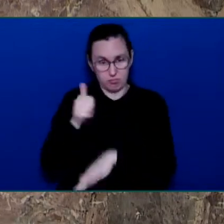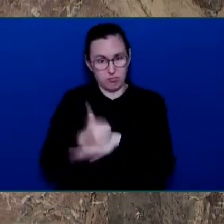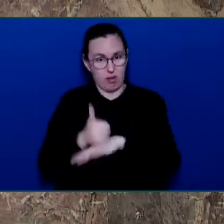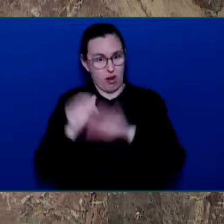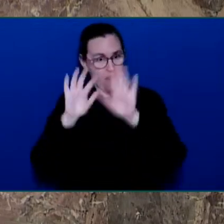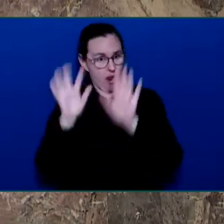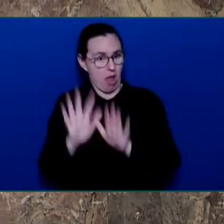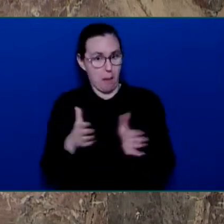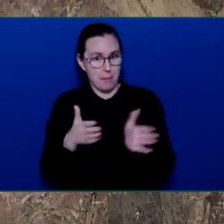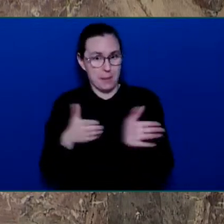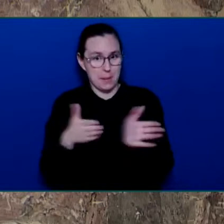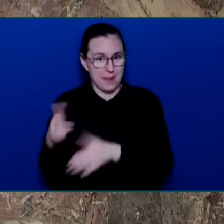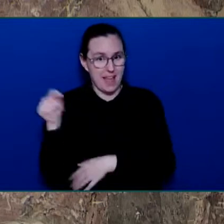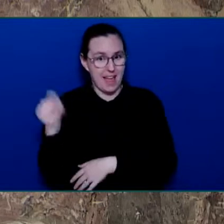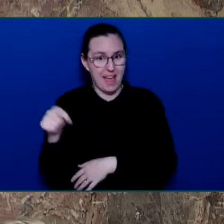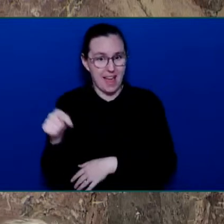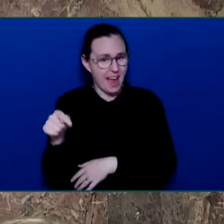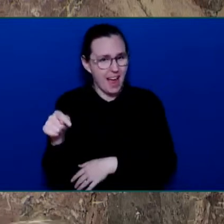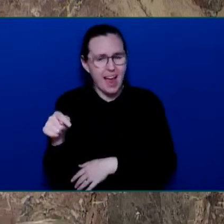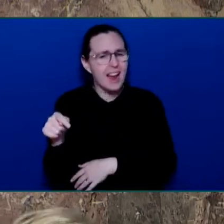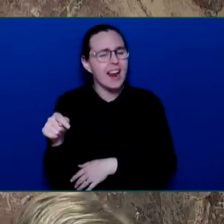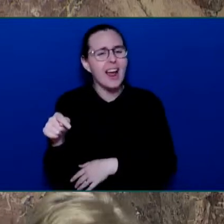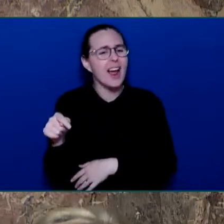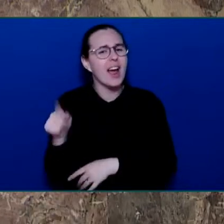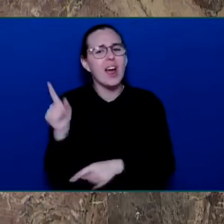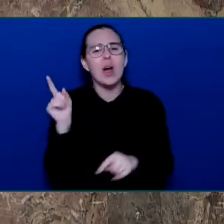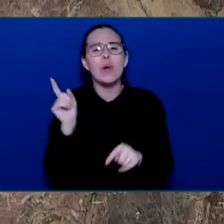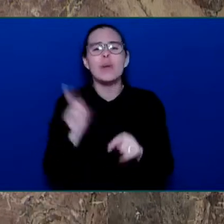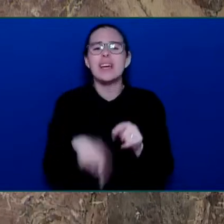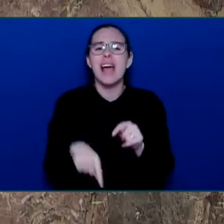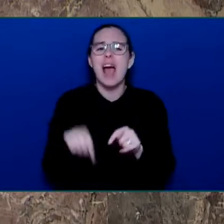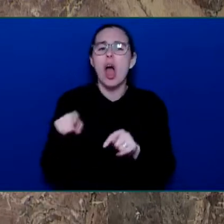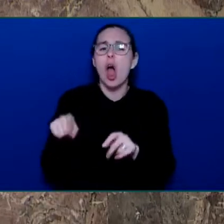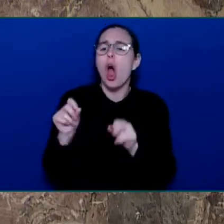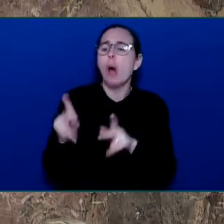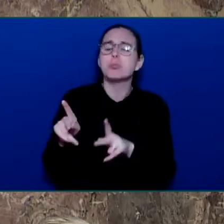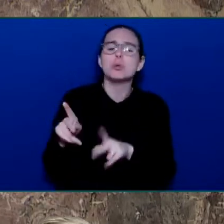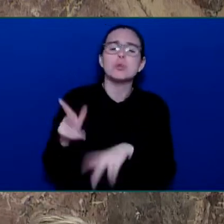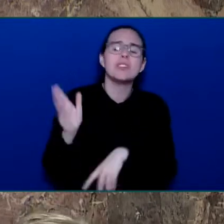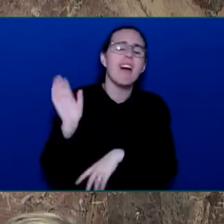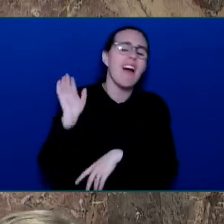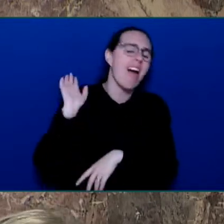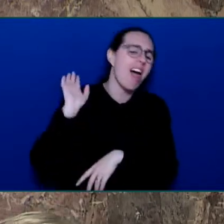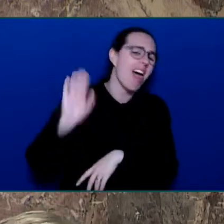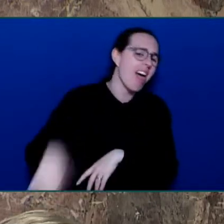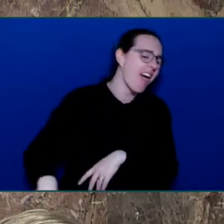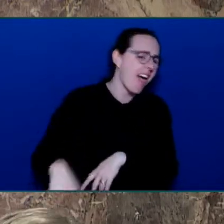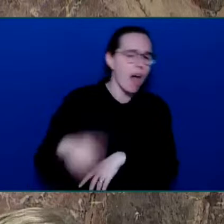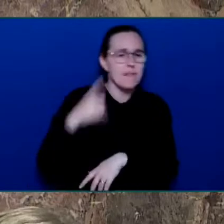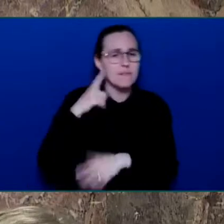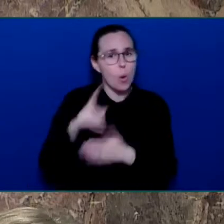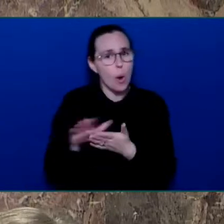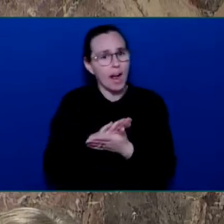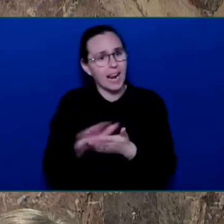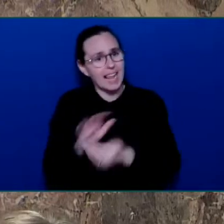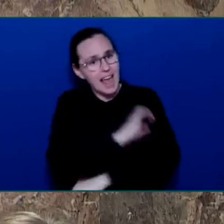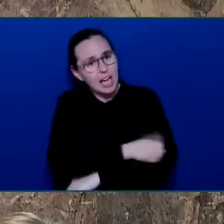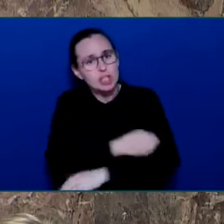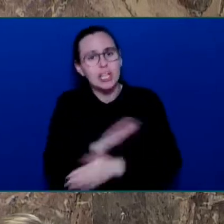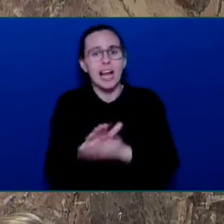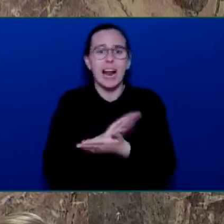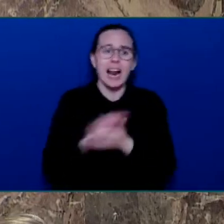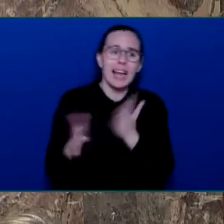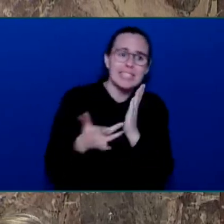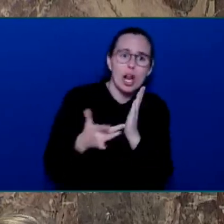opportunities in clean energy, in clean technology, none of which was factored into the statistics